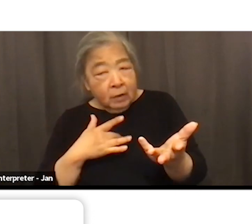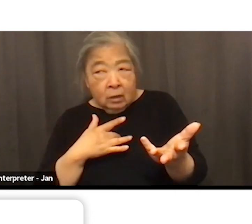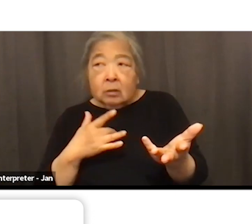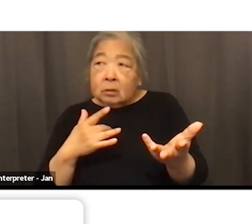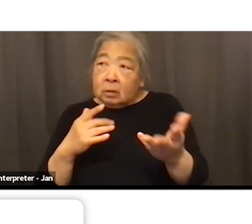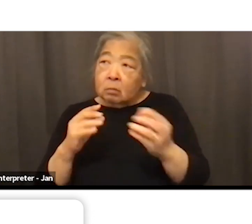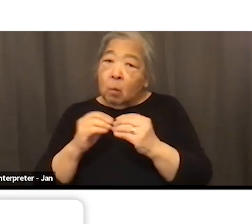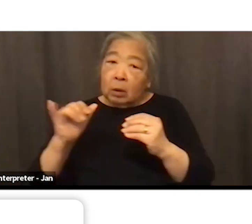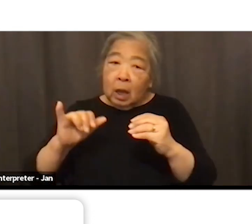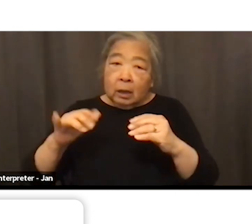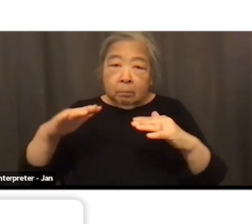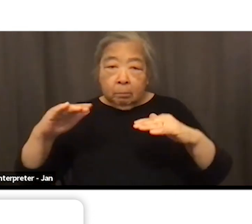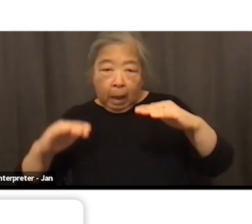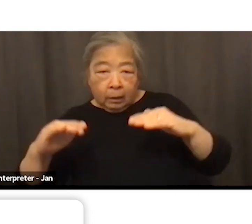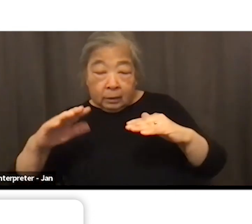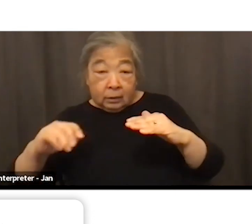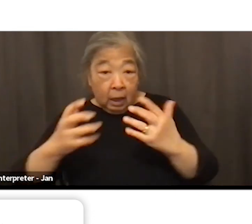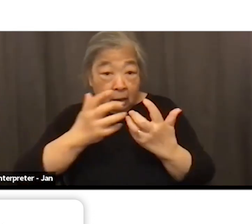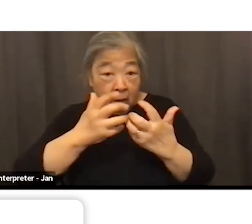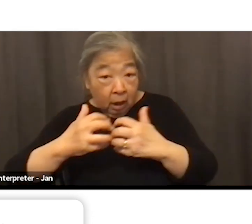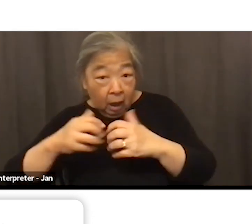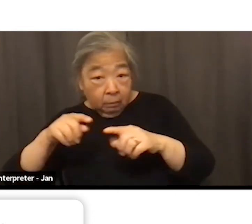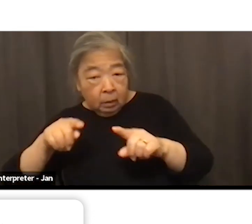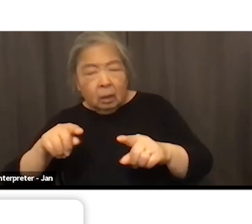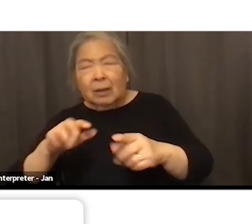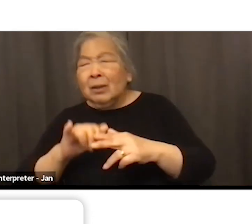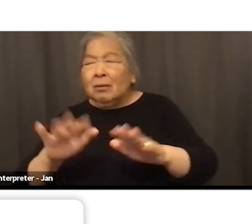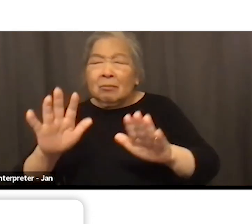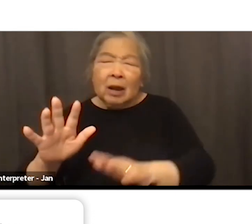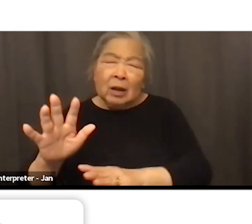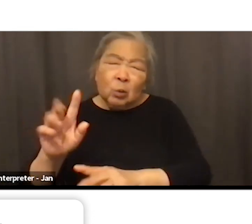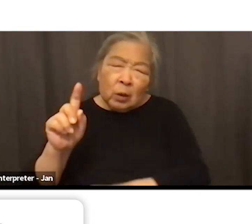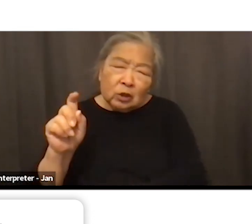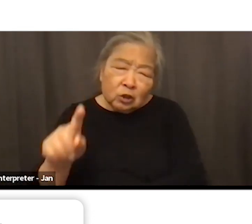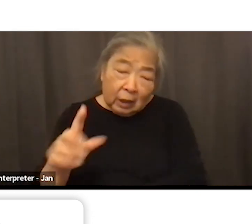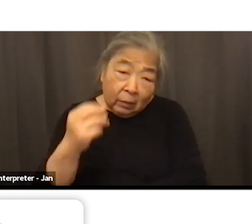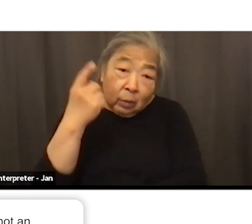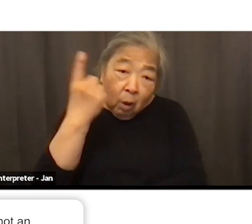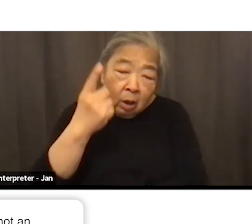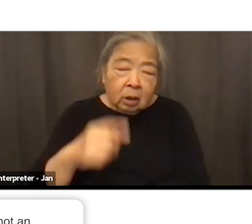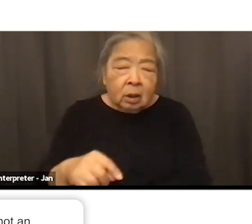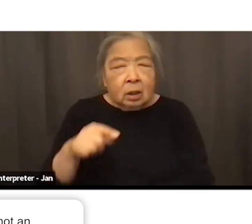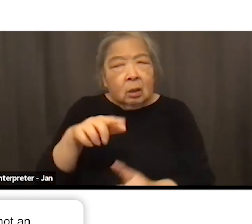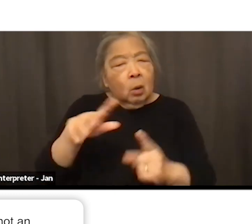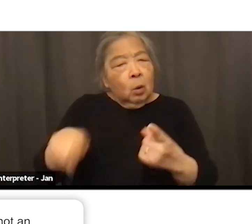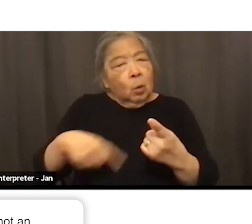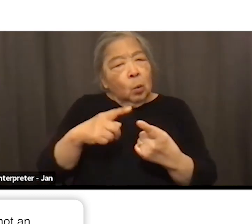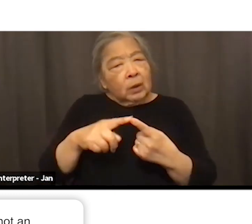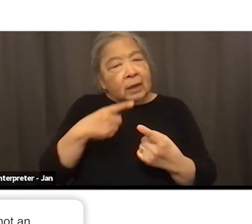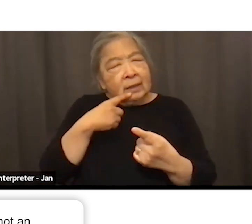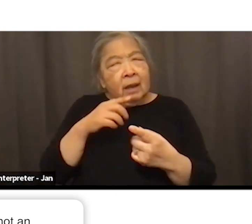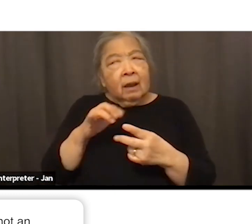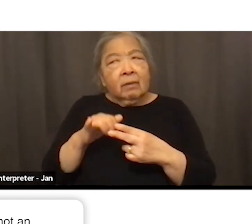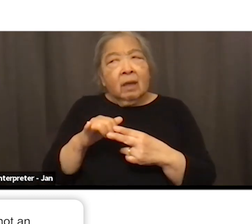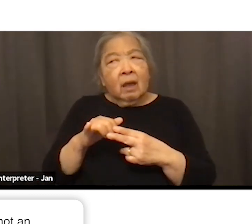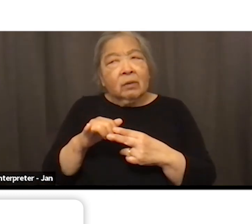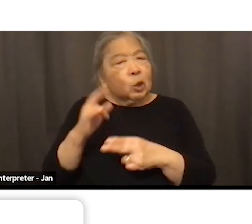alignment? Great question. And thought. In this context, when I say the universe is not an